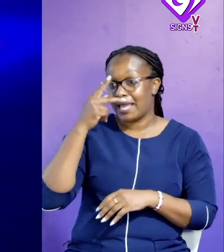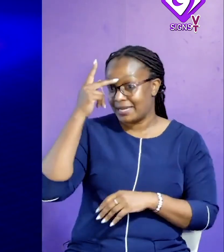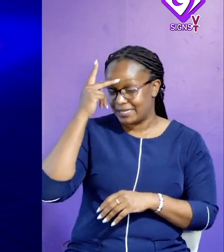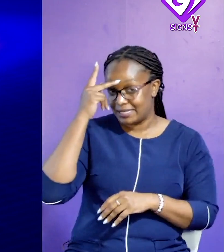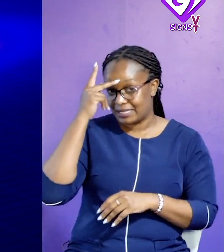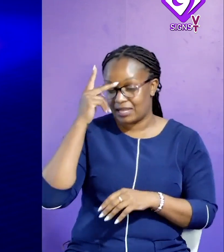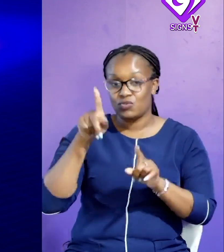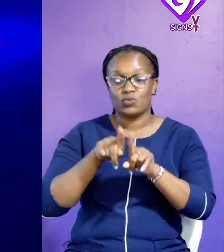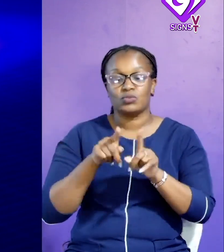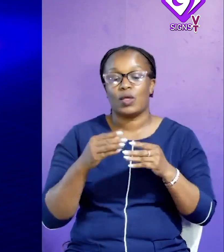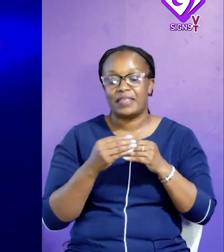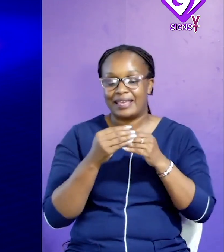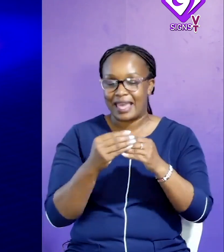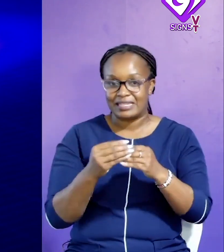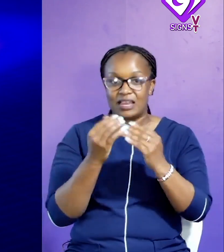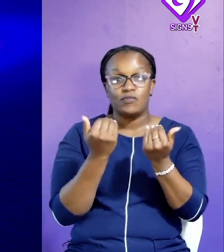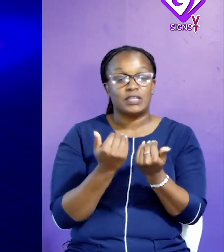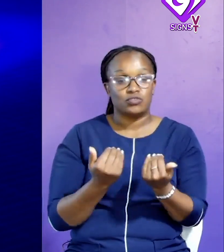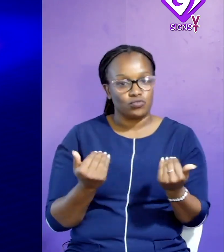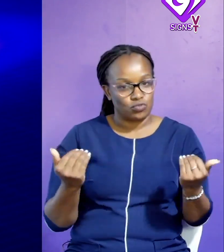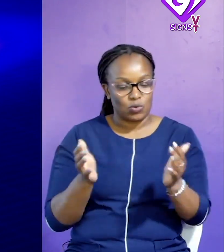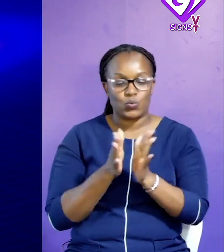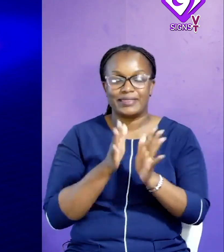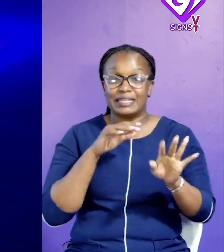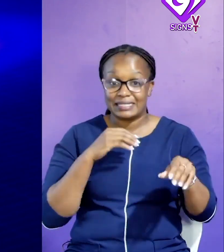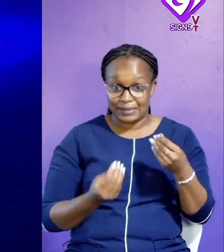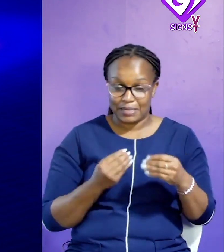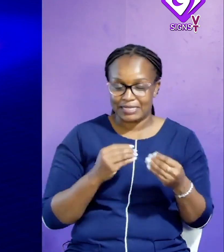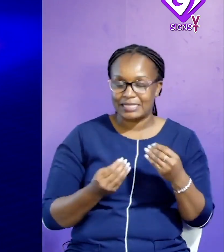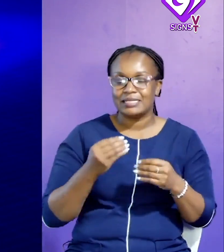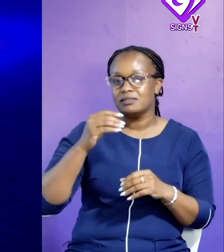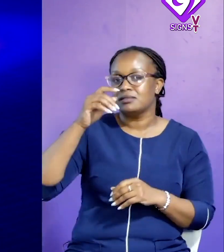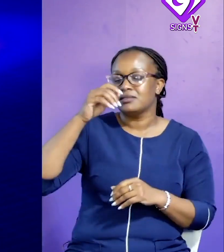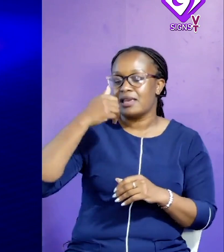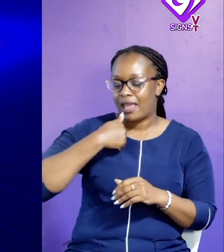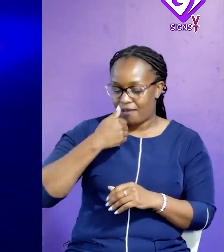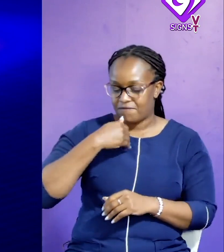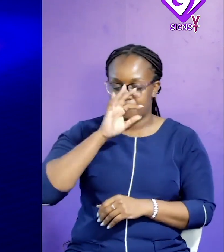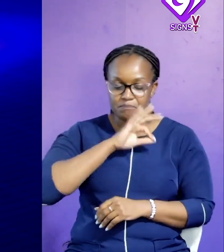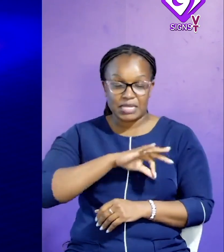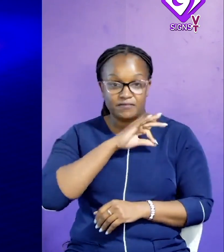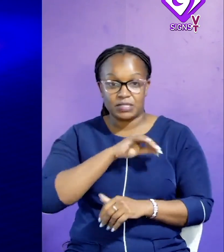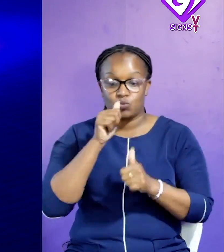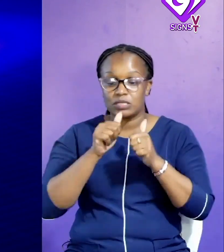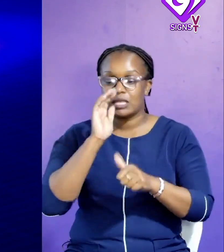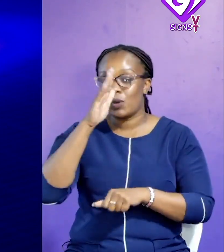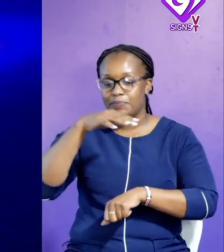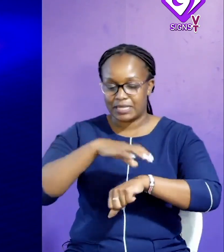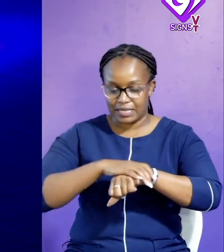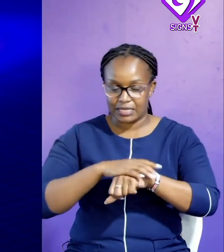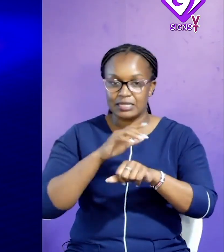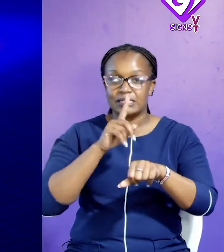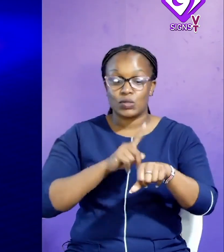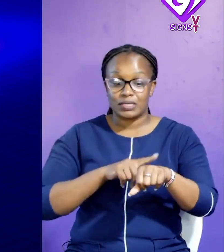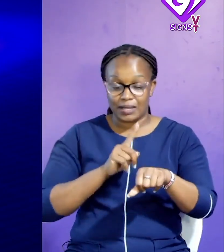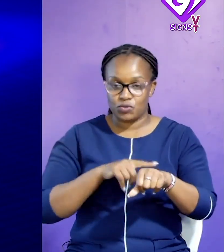and the guardian of the child with disability, at least kuna benefits zenye atakuwa anapata. So ukipata mtoto